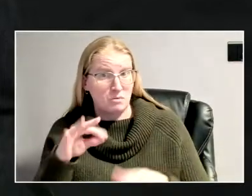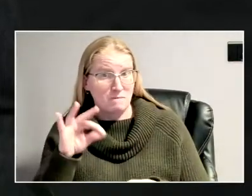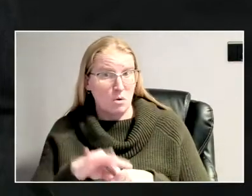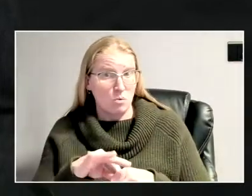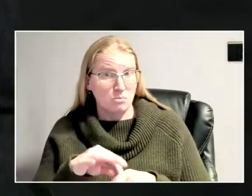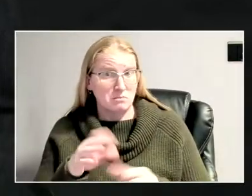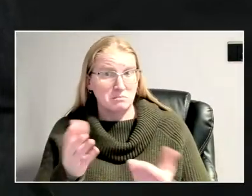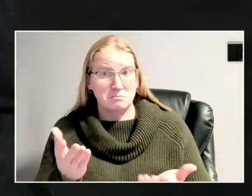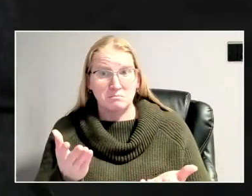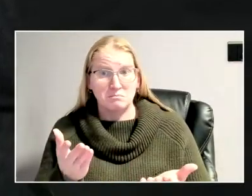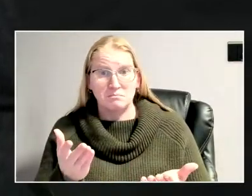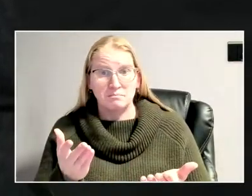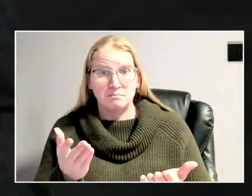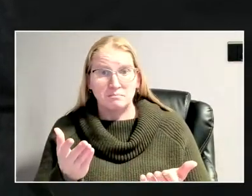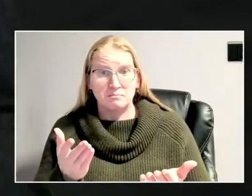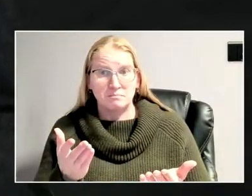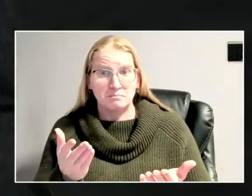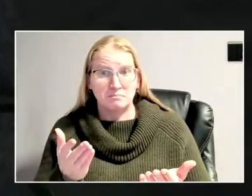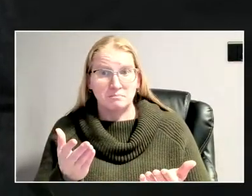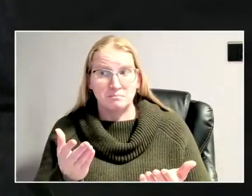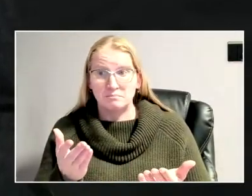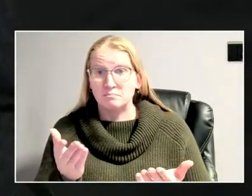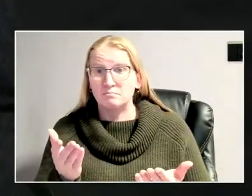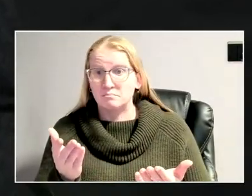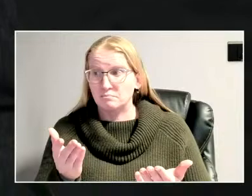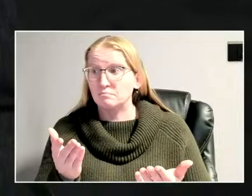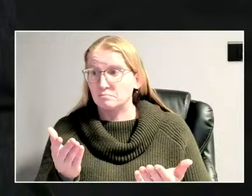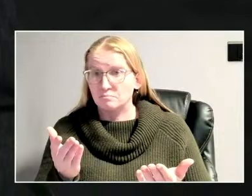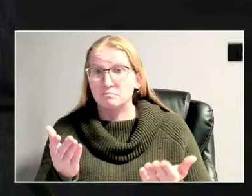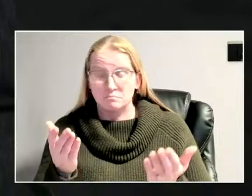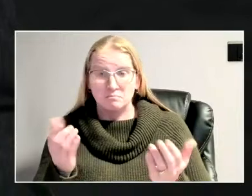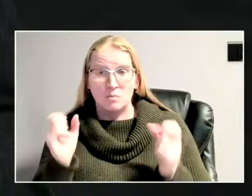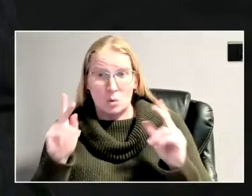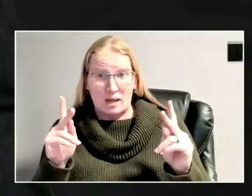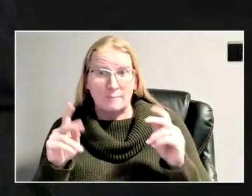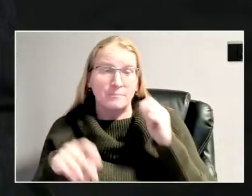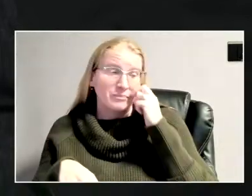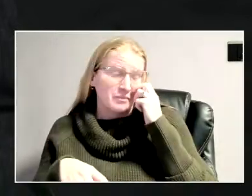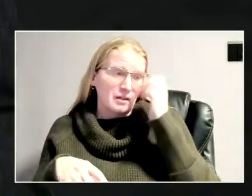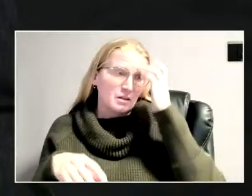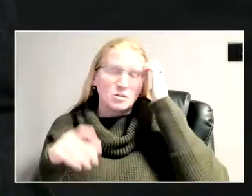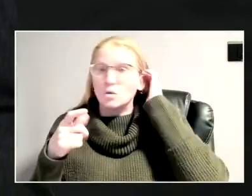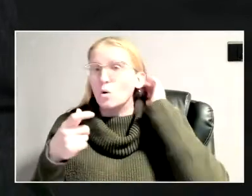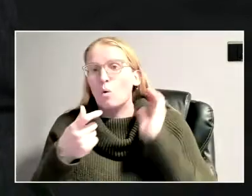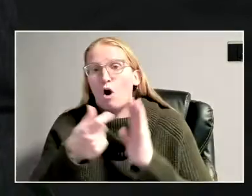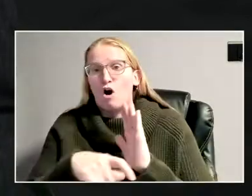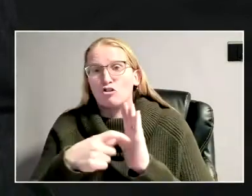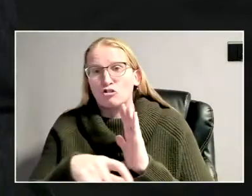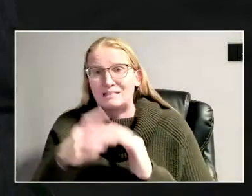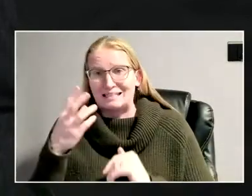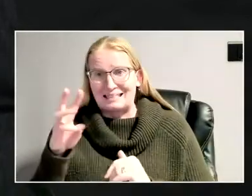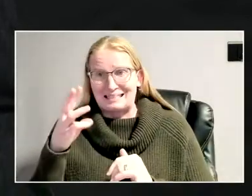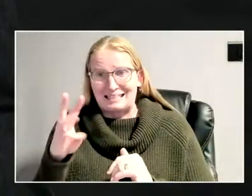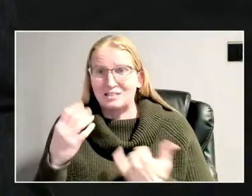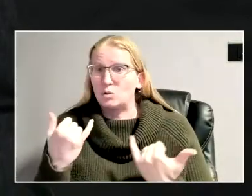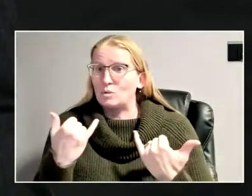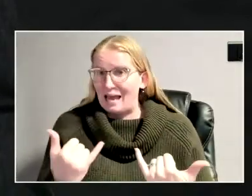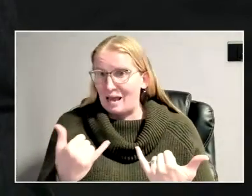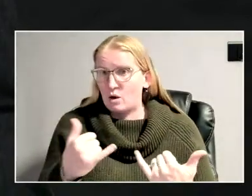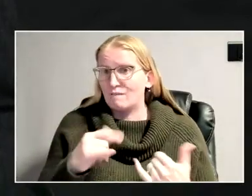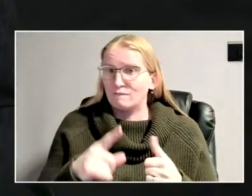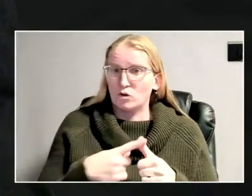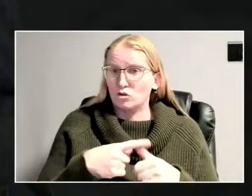question all right so on article 16 now before the body is whether to